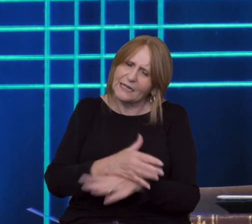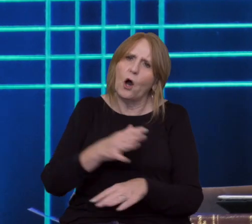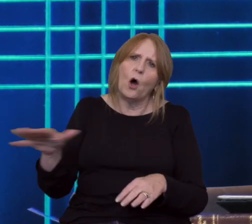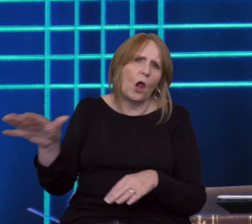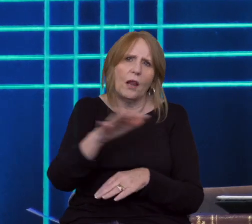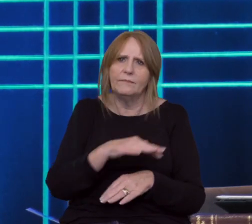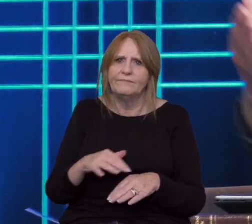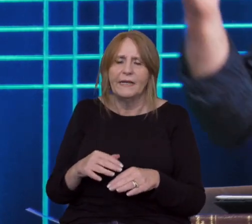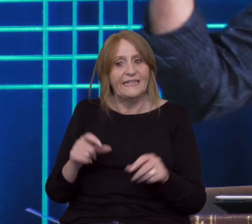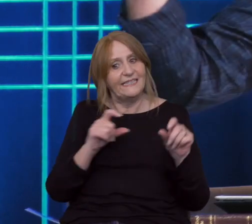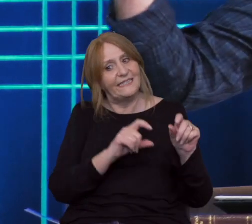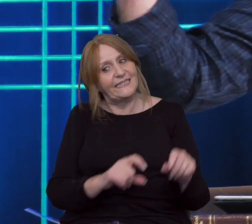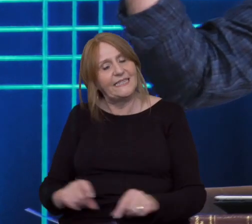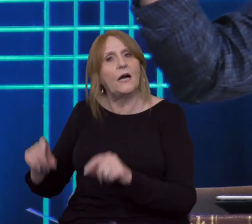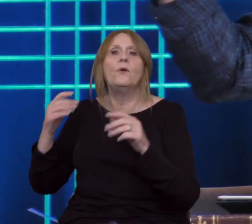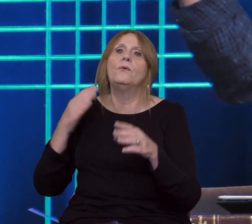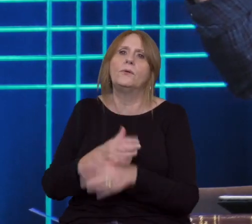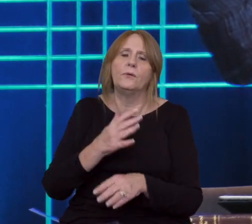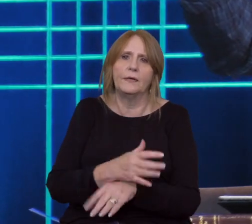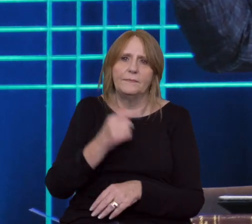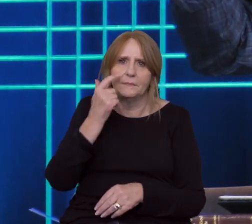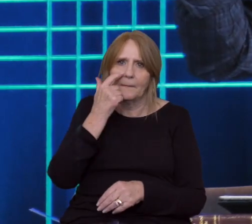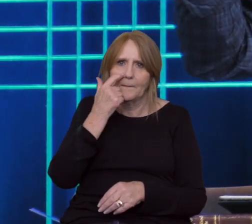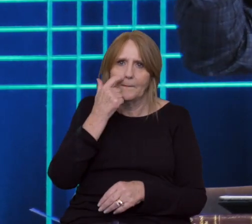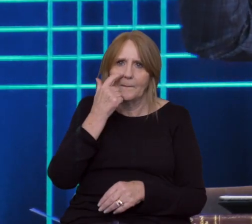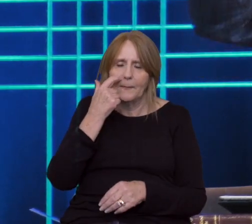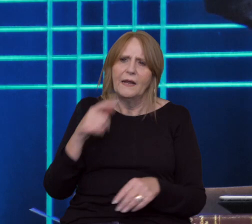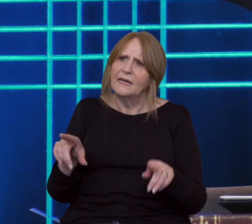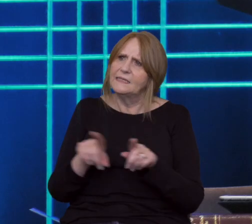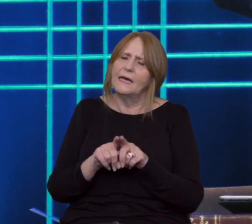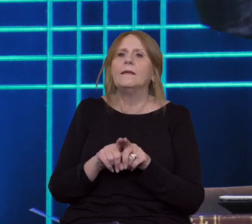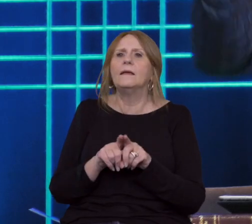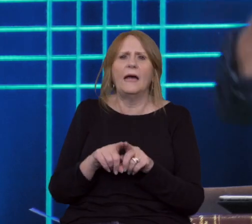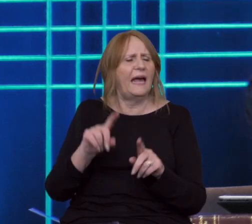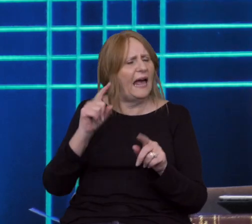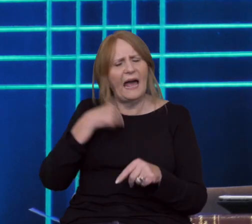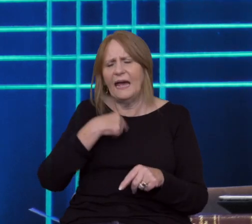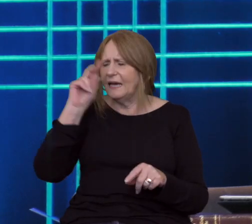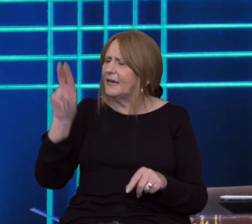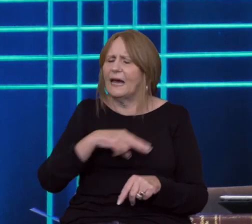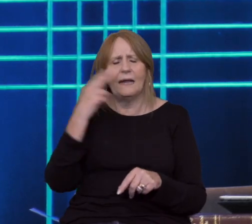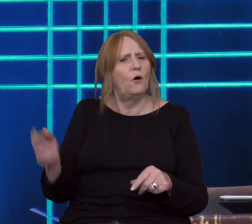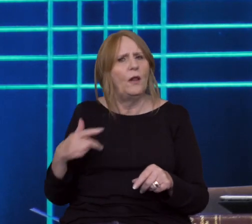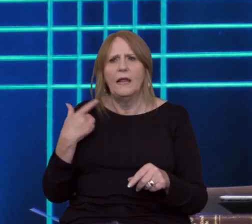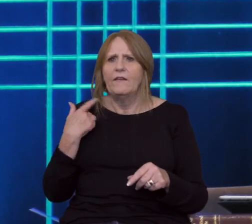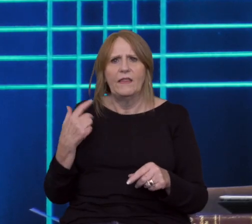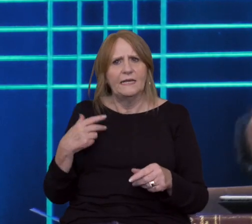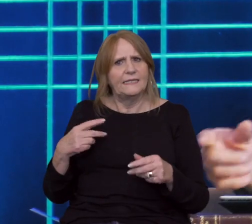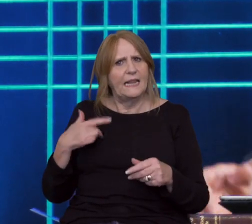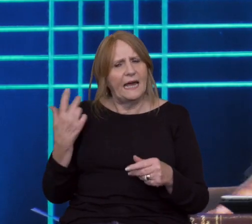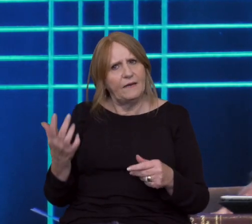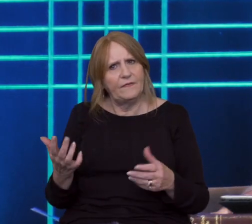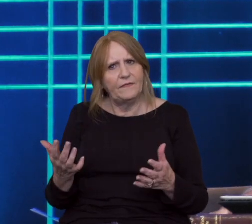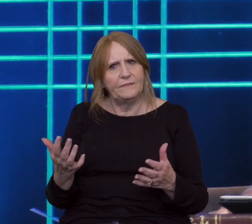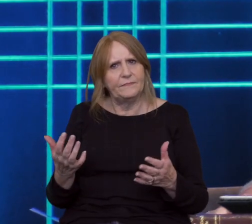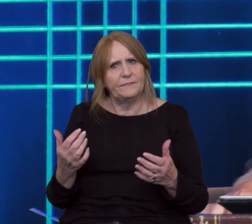I'm living for him, my hands go up in surrender. I can't live this life, but there is one who lives inside me now who can live it. And I'm